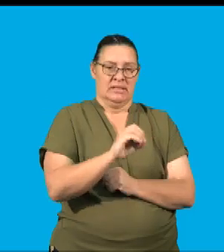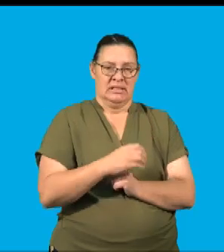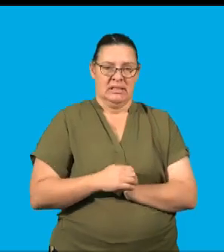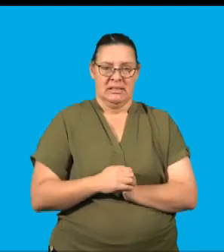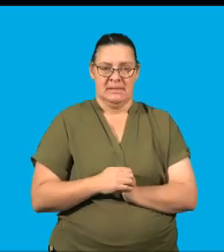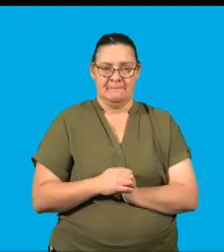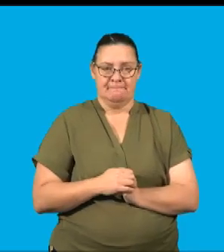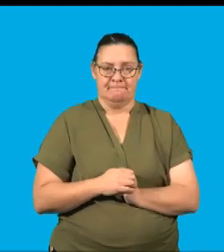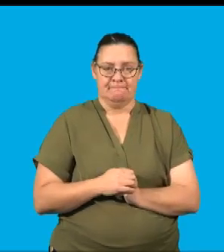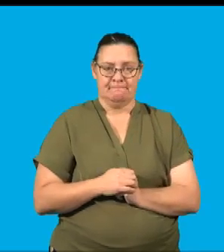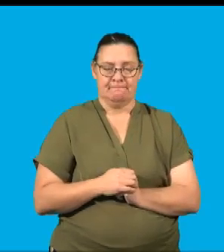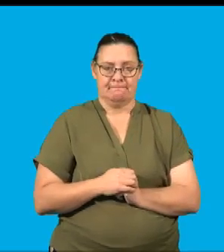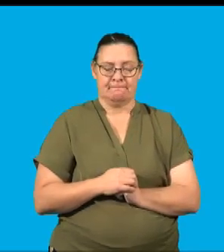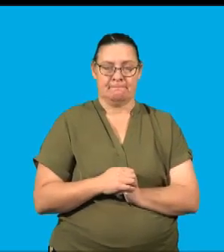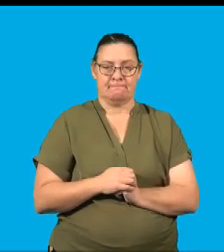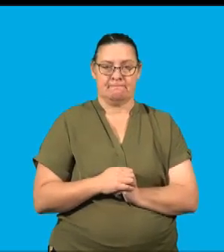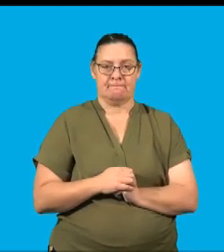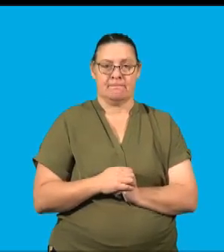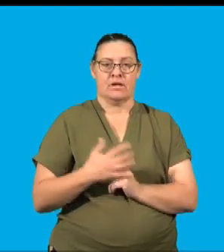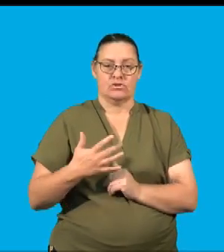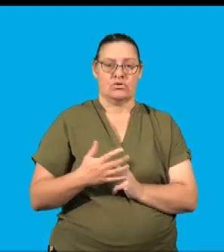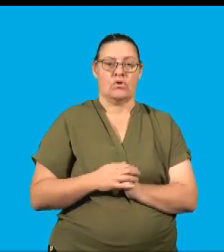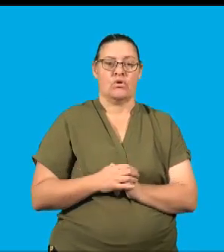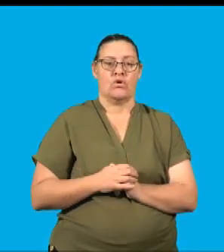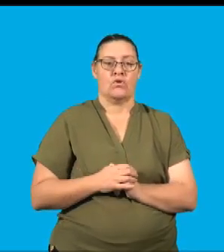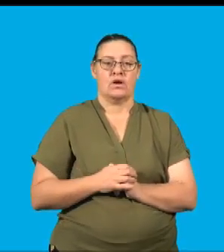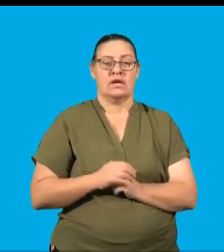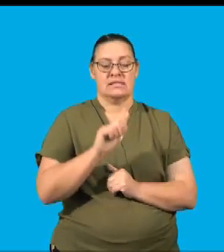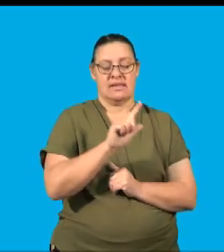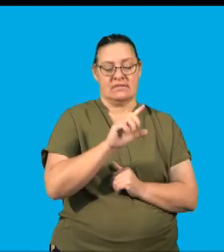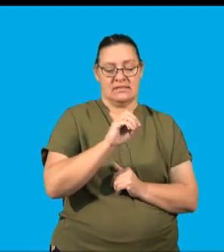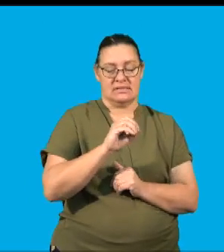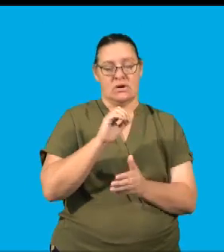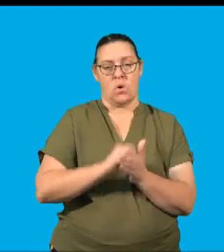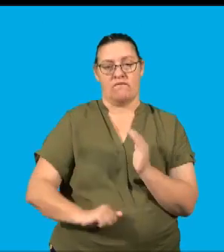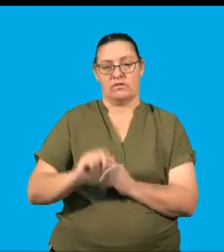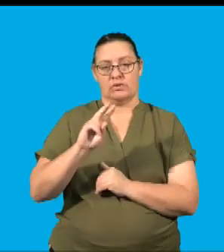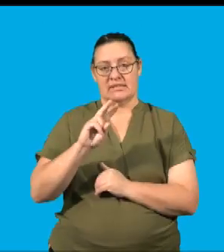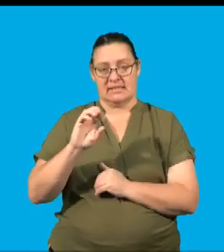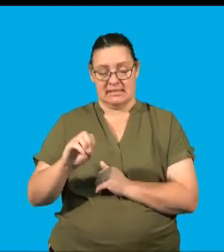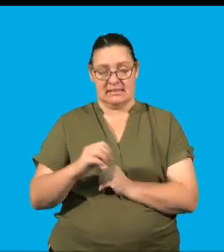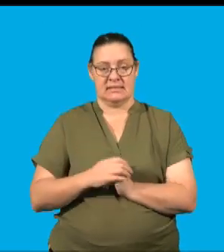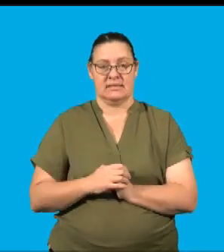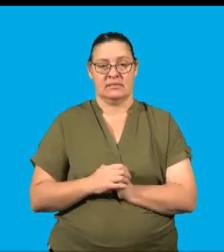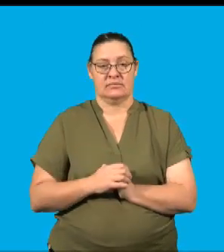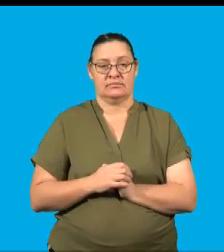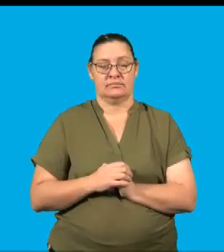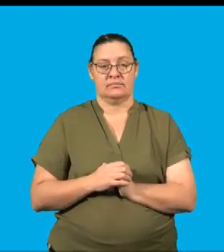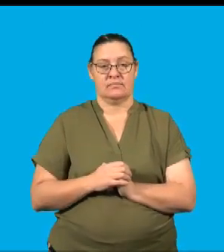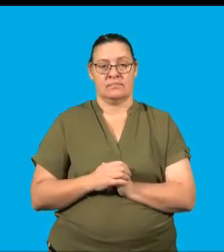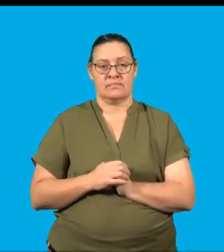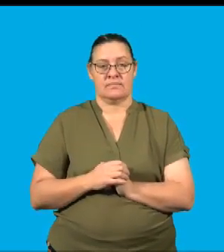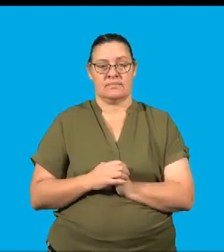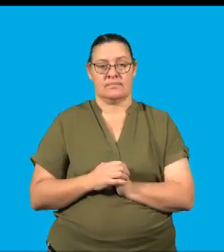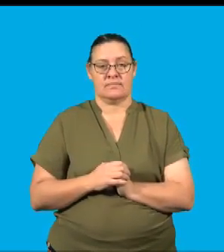here. It is at 20. So Q3 would be 70